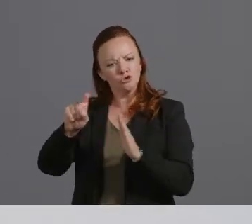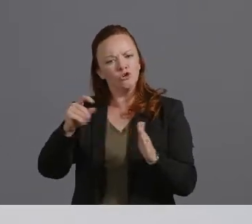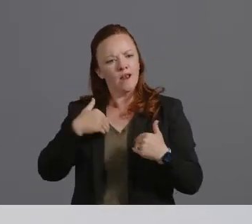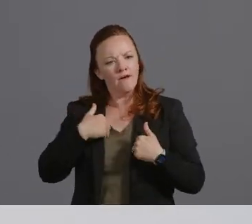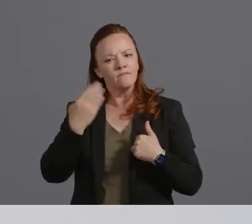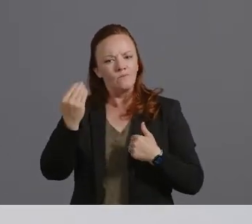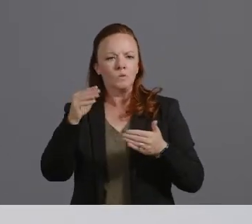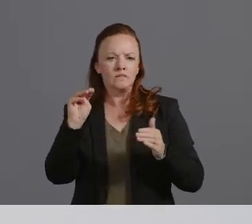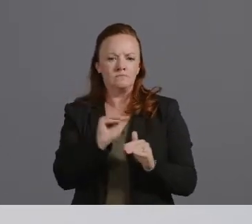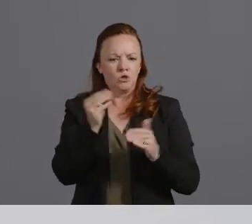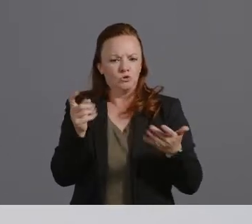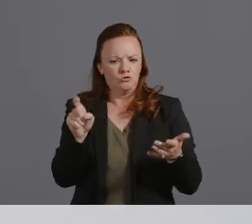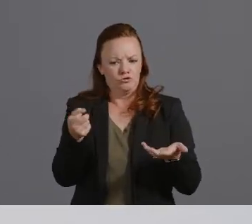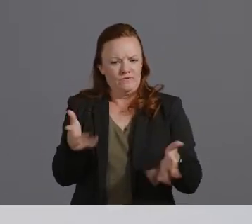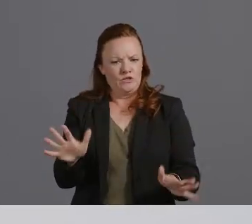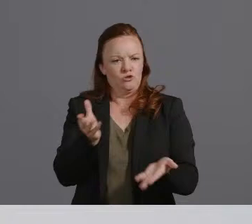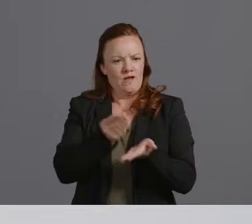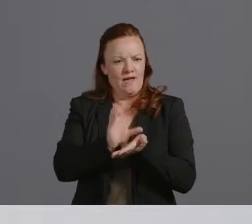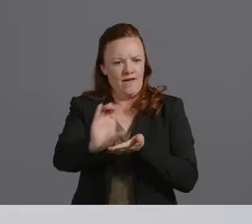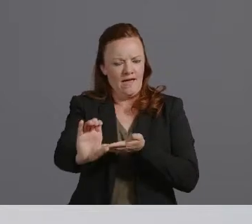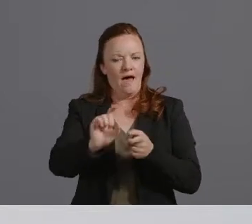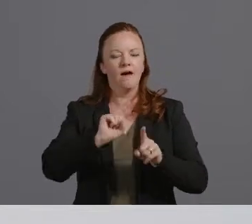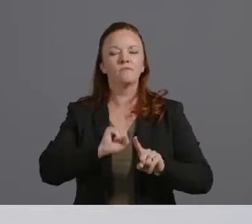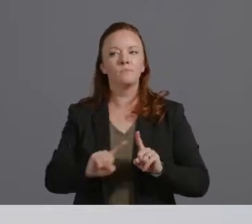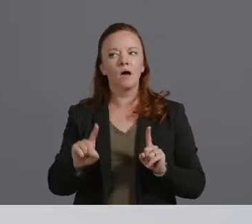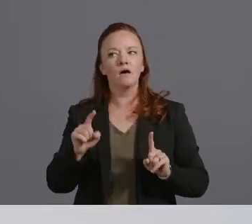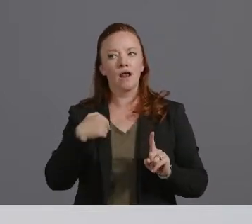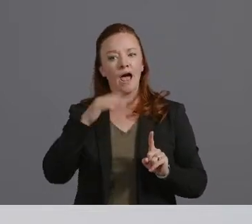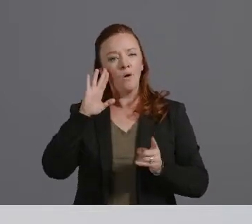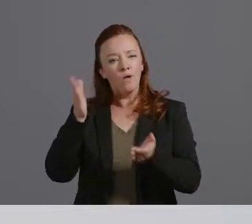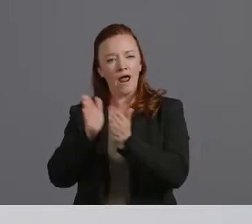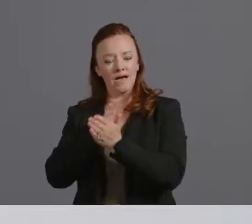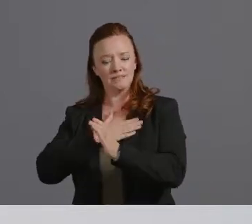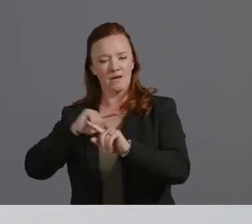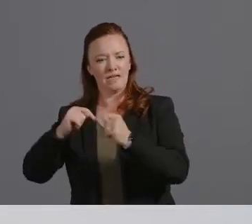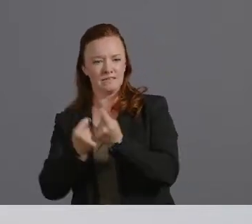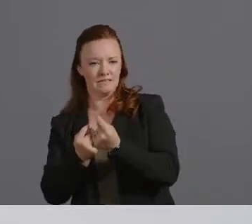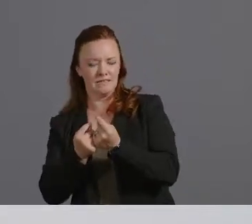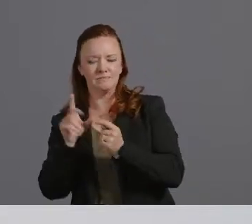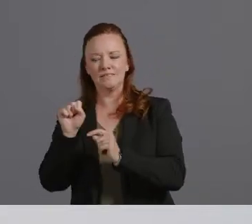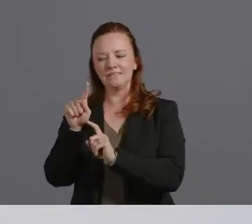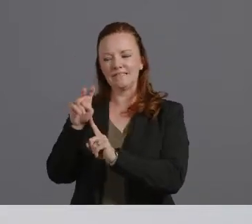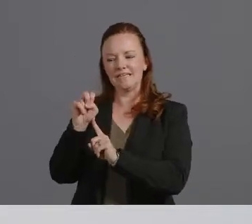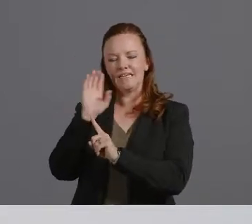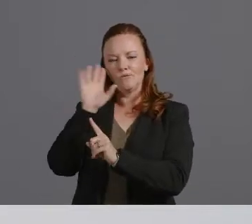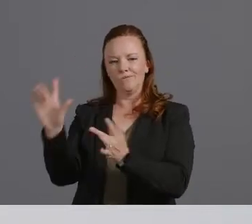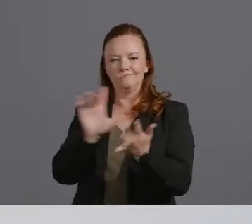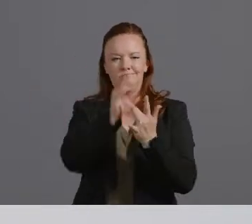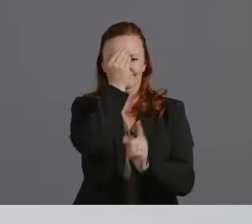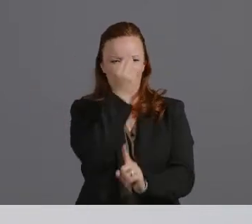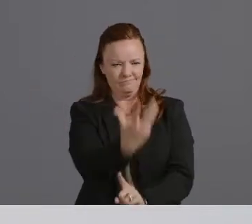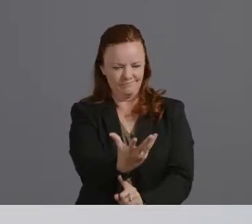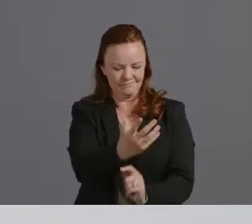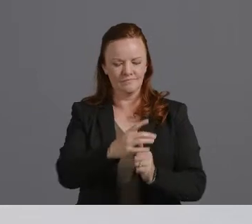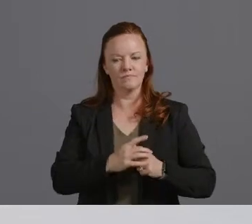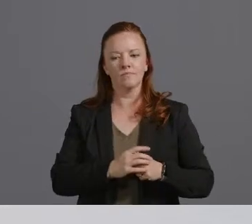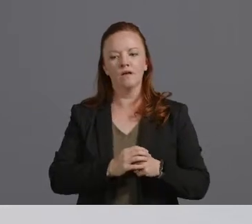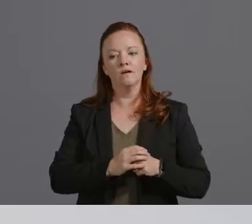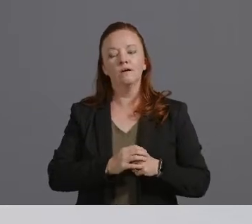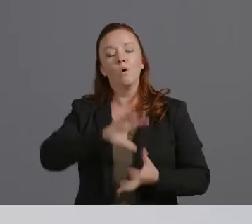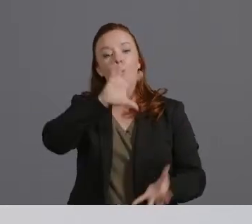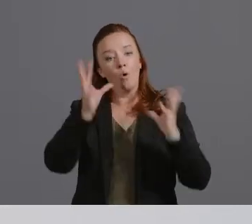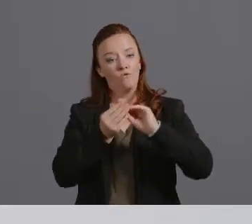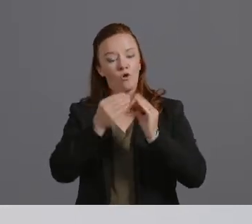I'll check with the team and I'll have Steve follow back up with you, Bud. And then we are looking at finalizing the overall